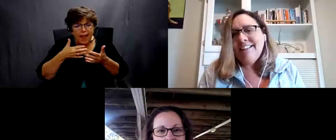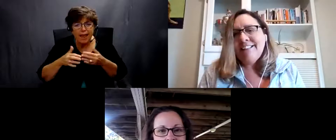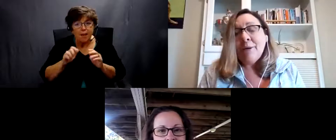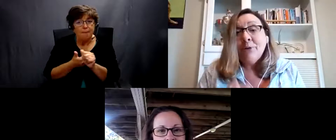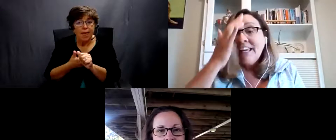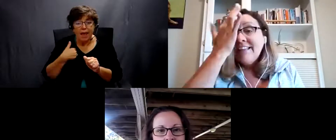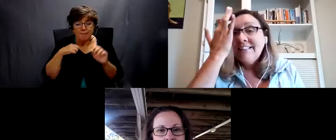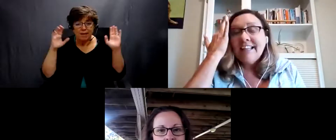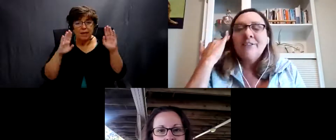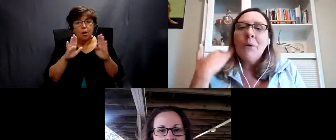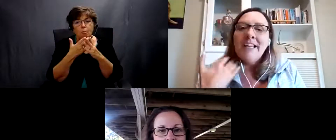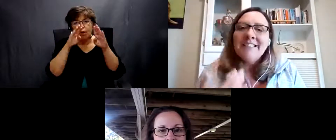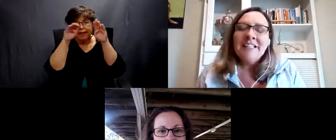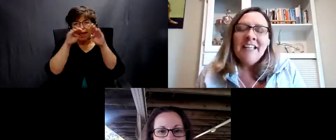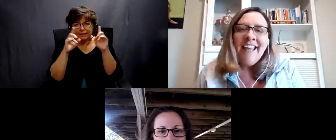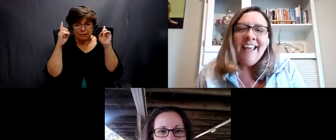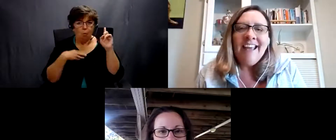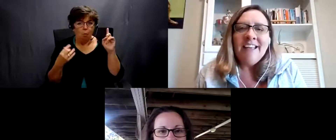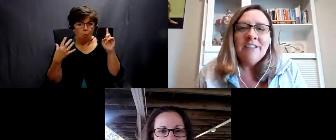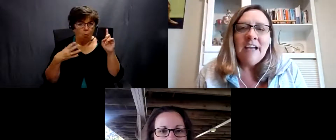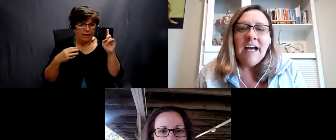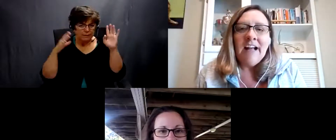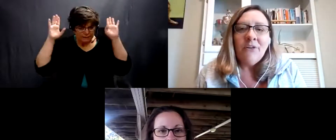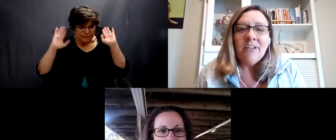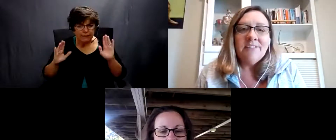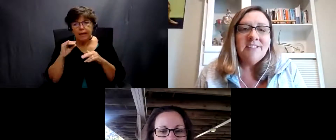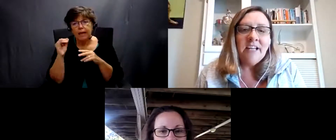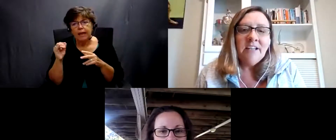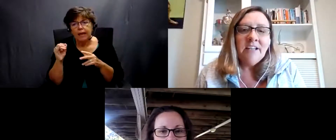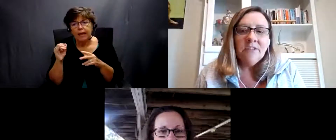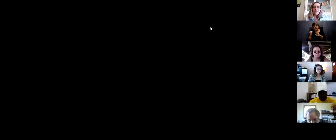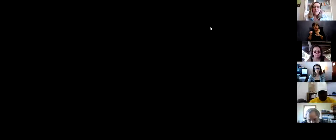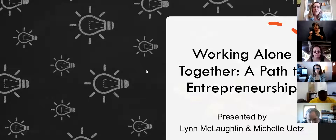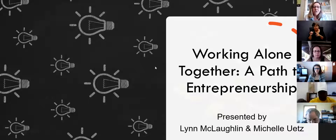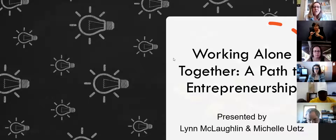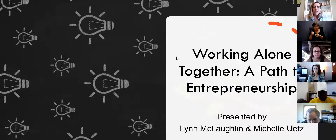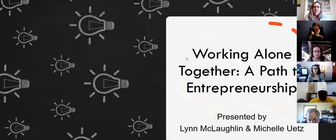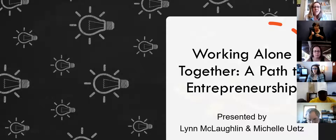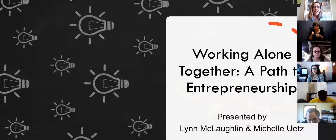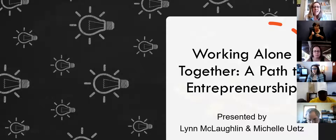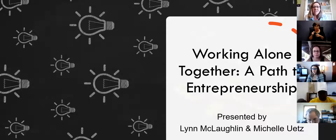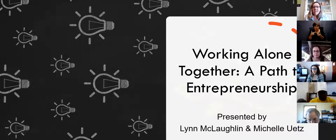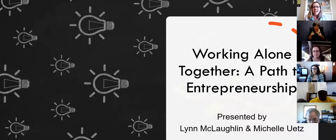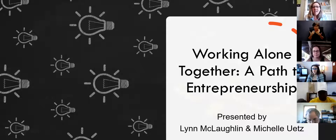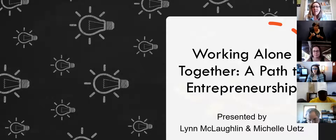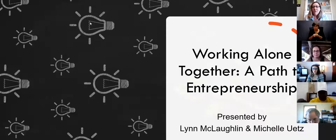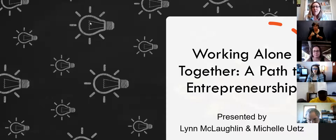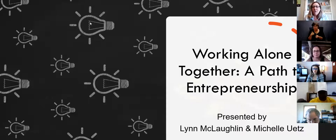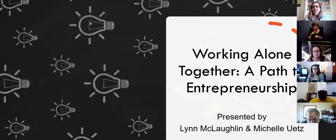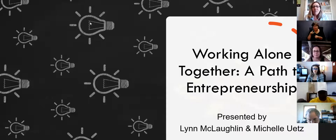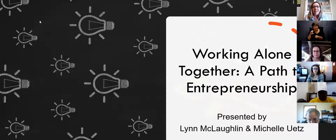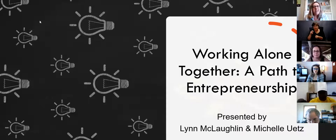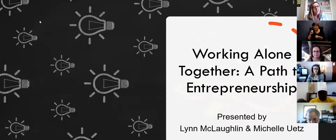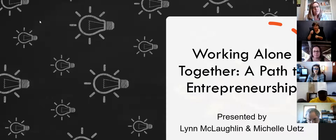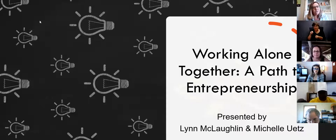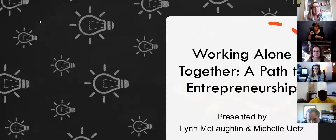me is a bookcase that's white. And there is another little creature here named Lennon, who